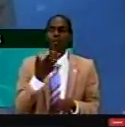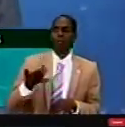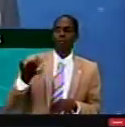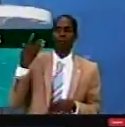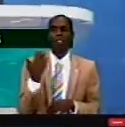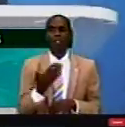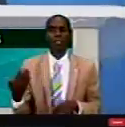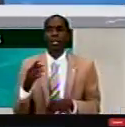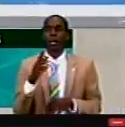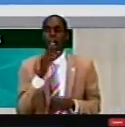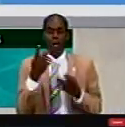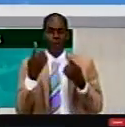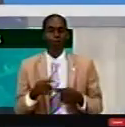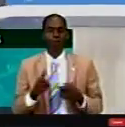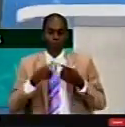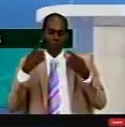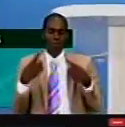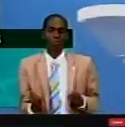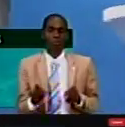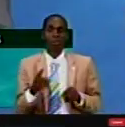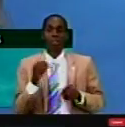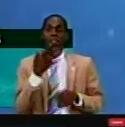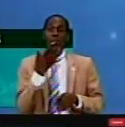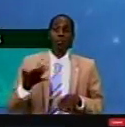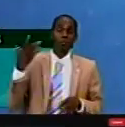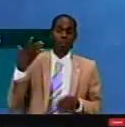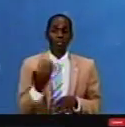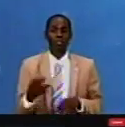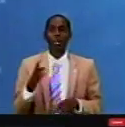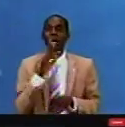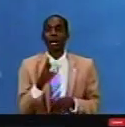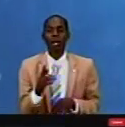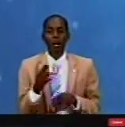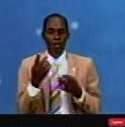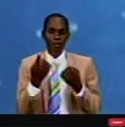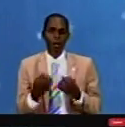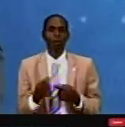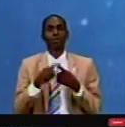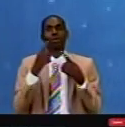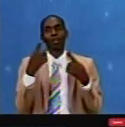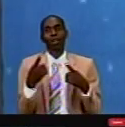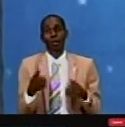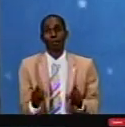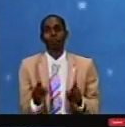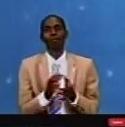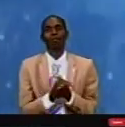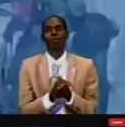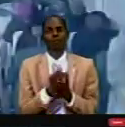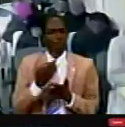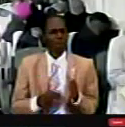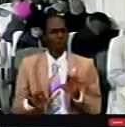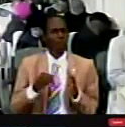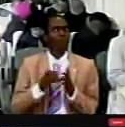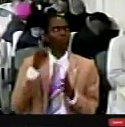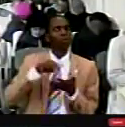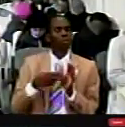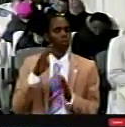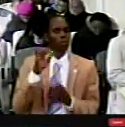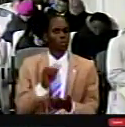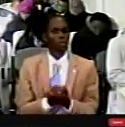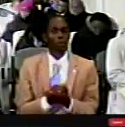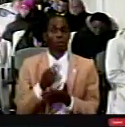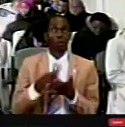the former things are come to pass what does God mean by verse what God means